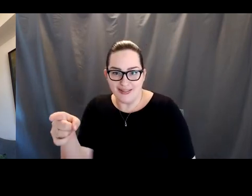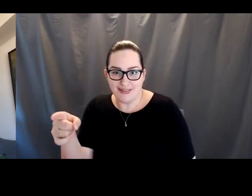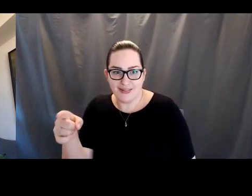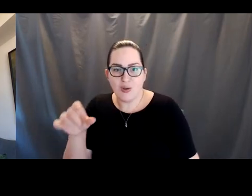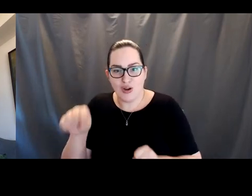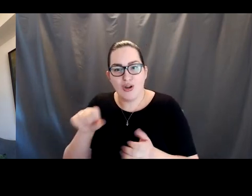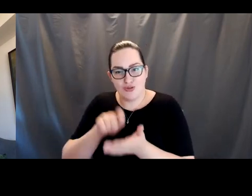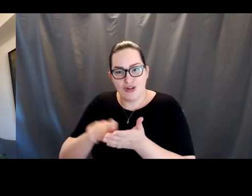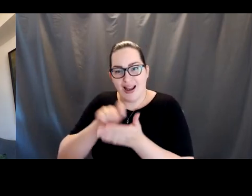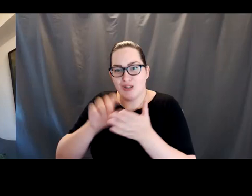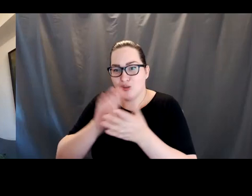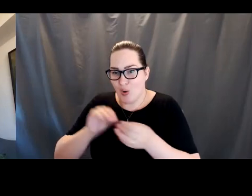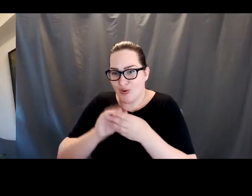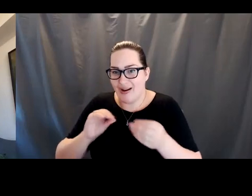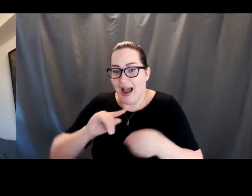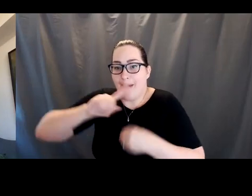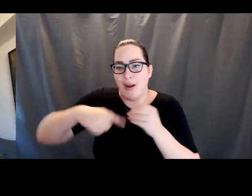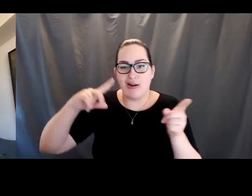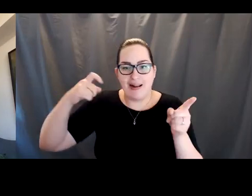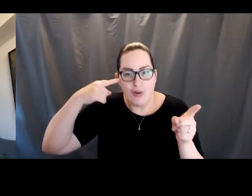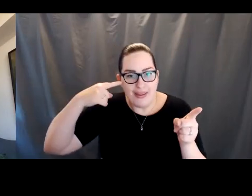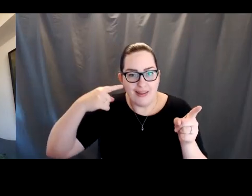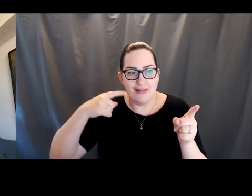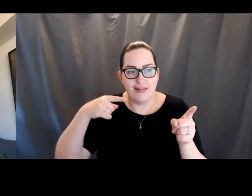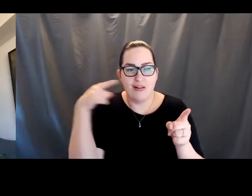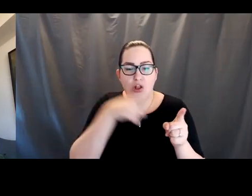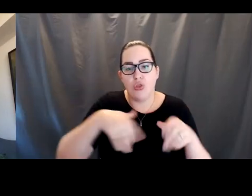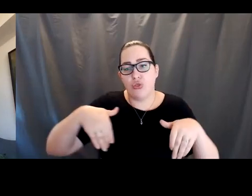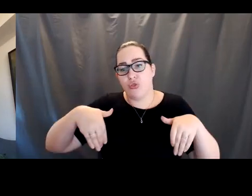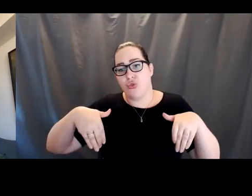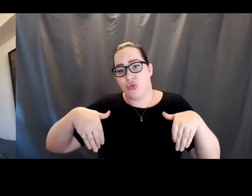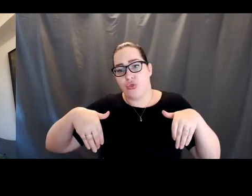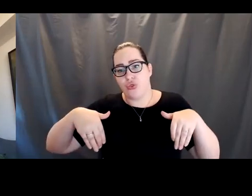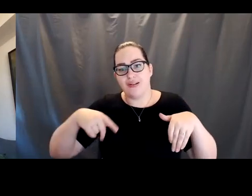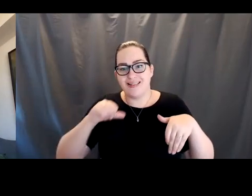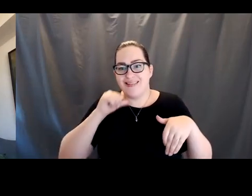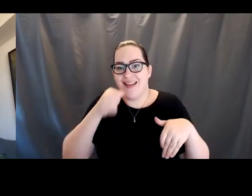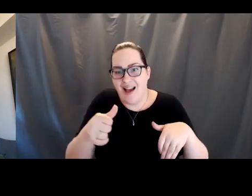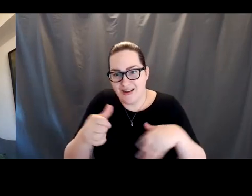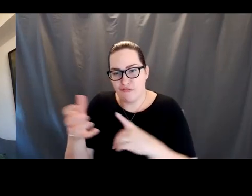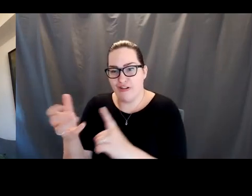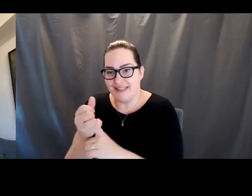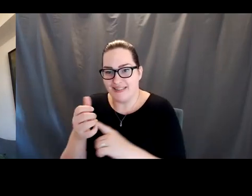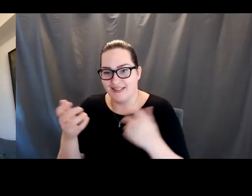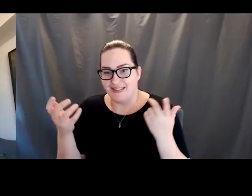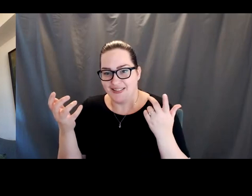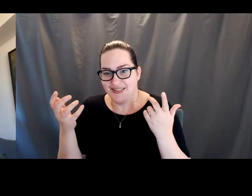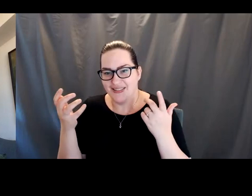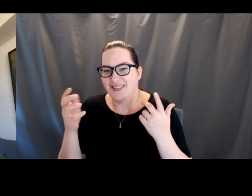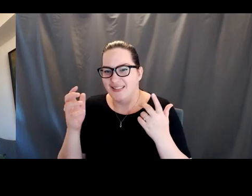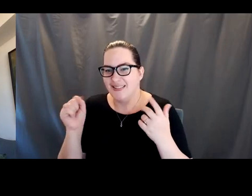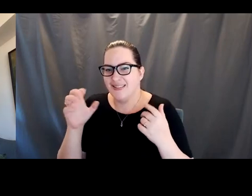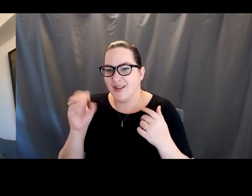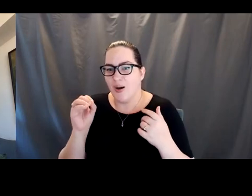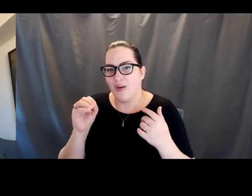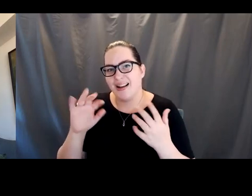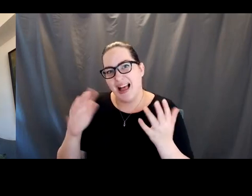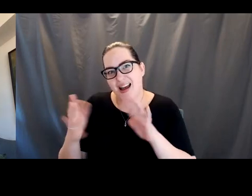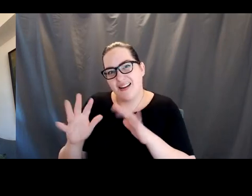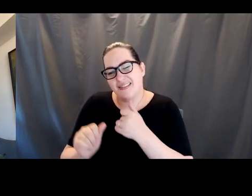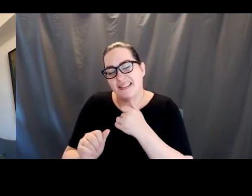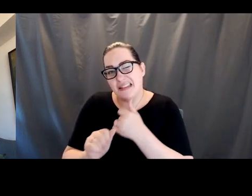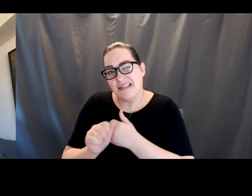threat, I guess, but in this case, I was desperate. And basically say, if you don't go ahead and do something about it, I'm going to publish everything